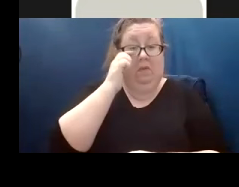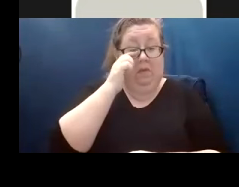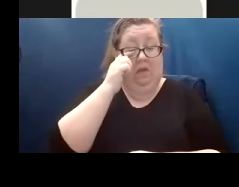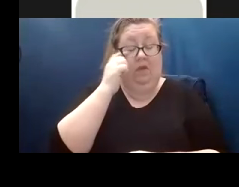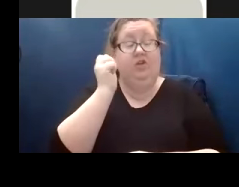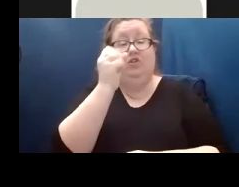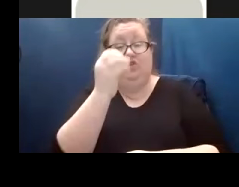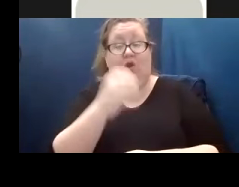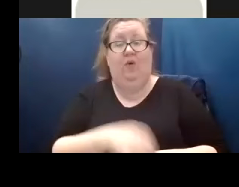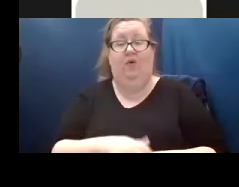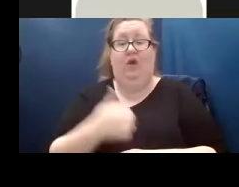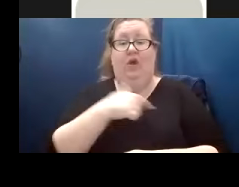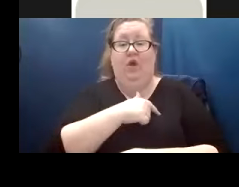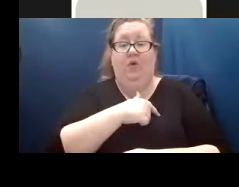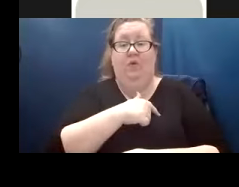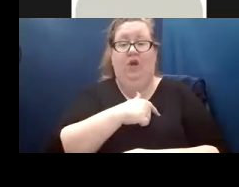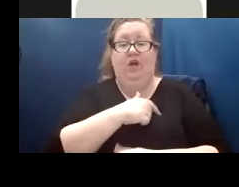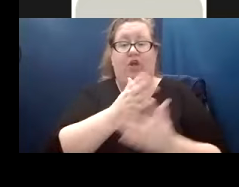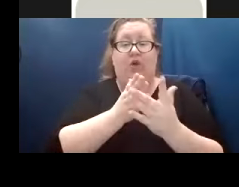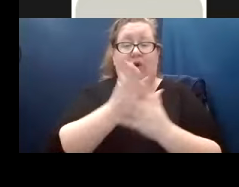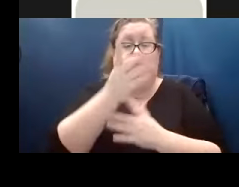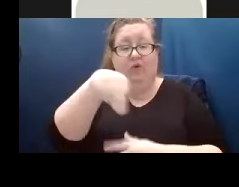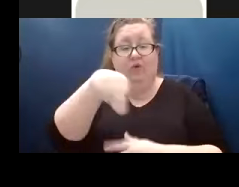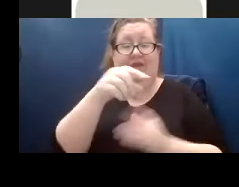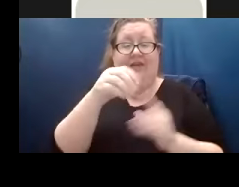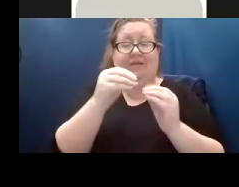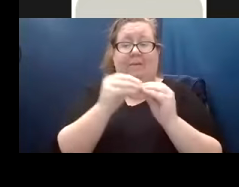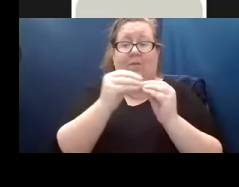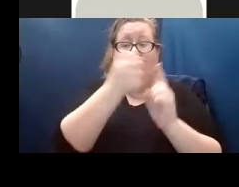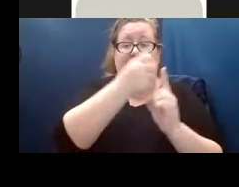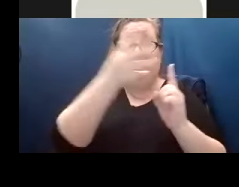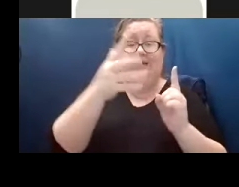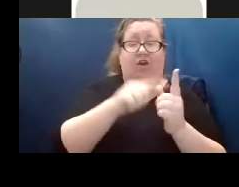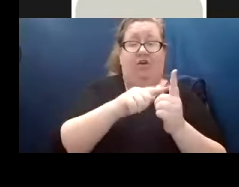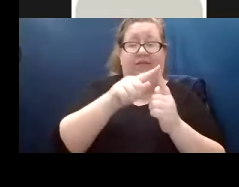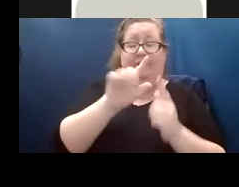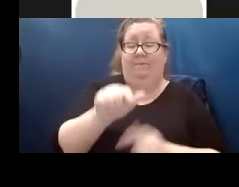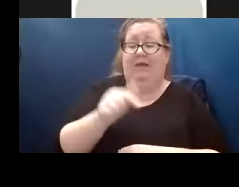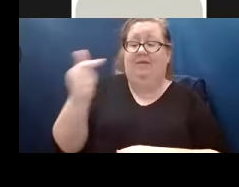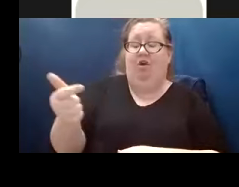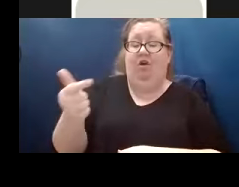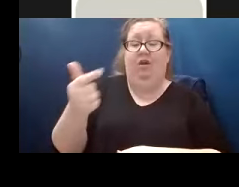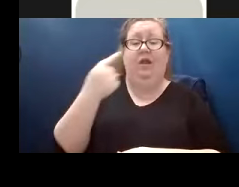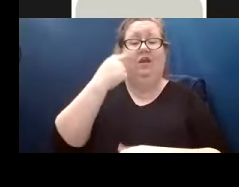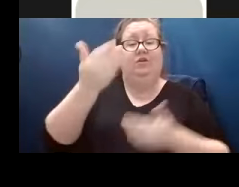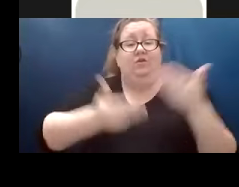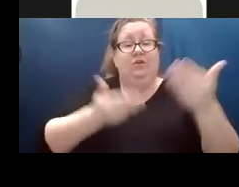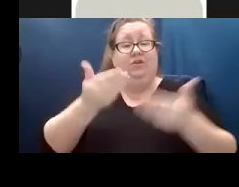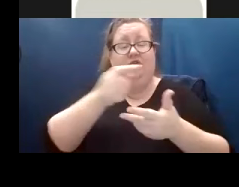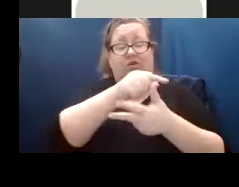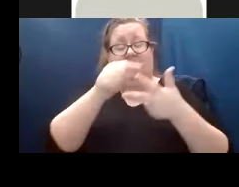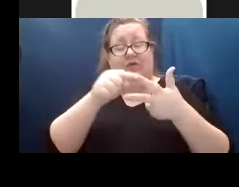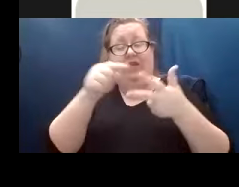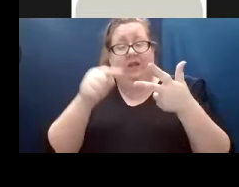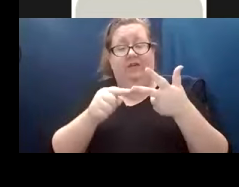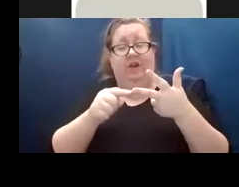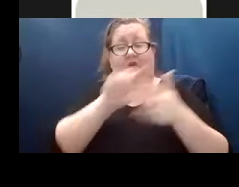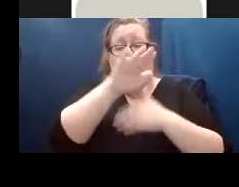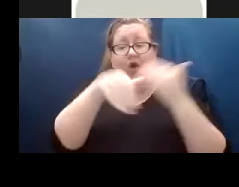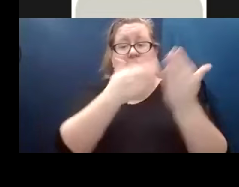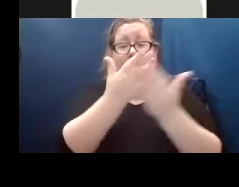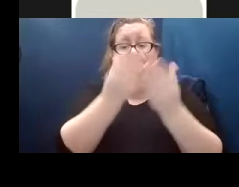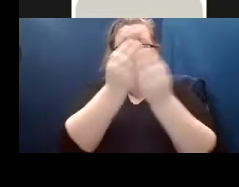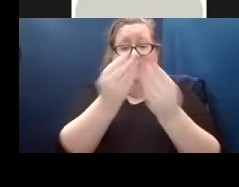So we'll go through all of these in more detail, and I'll pass it on, but just to introduce this, these are the 3 different overall